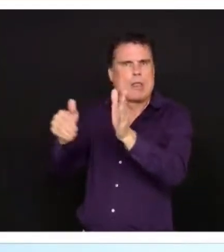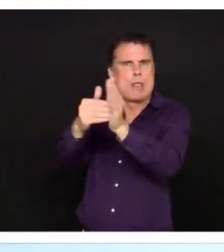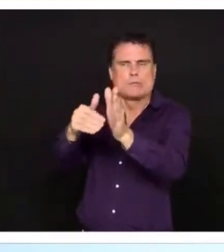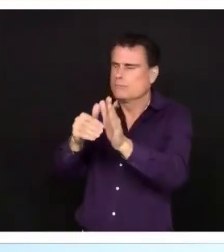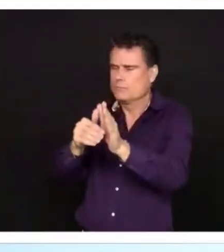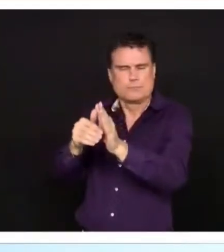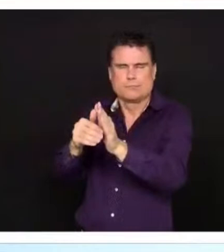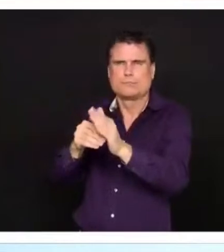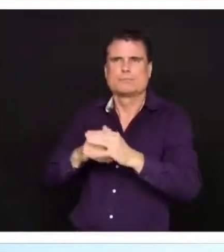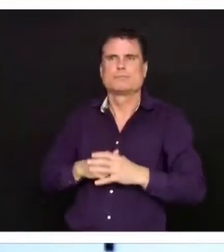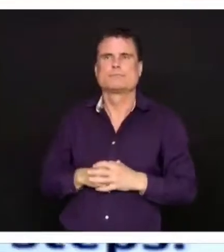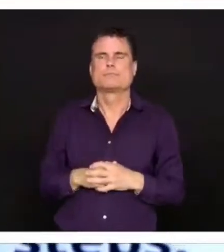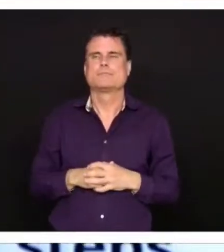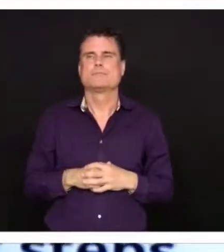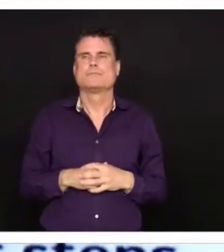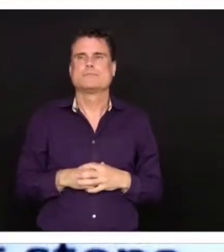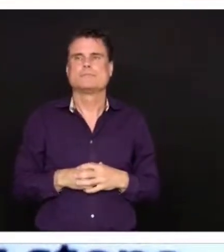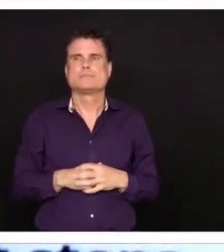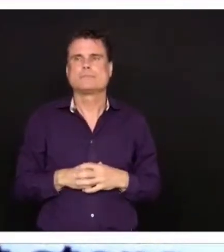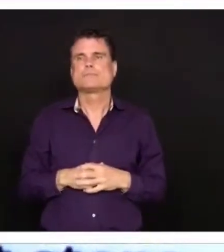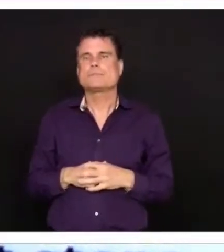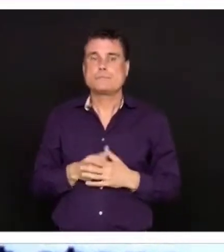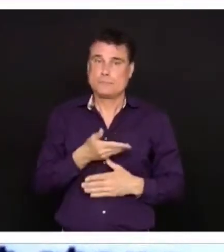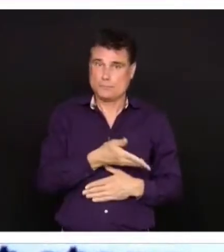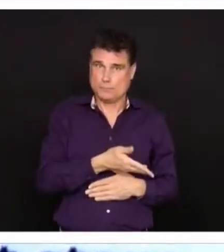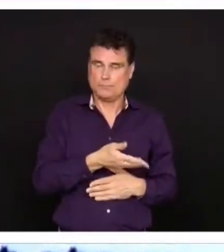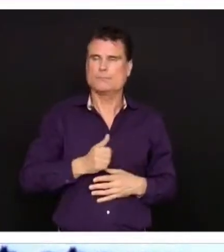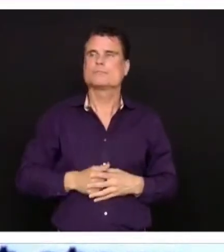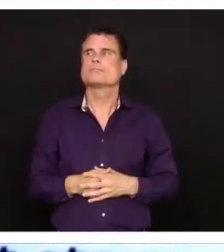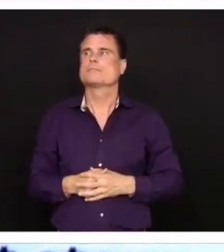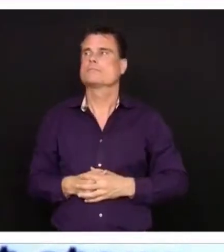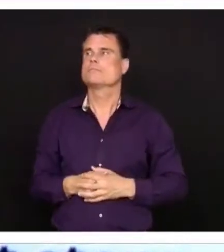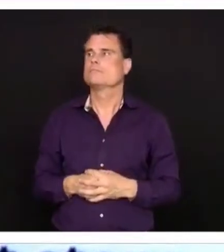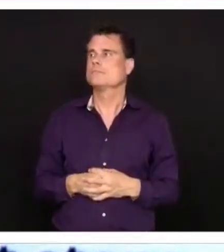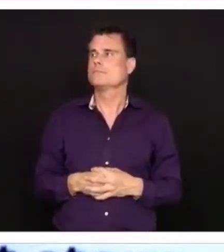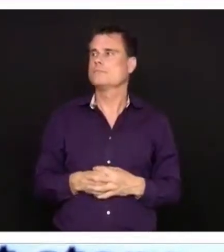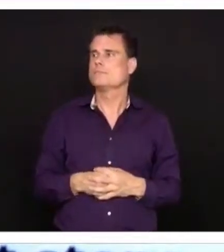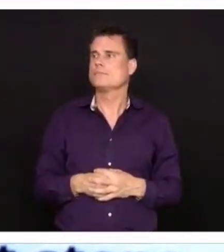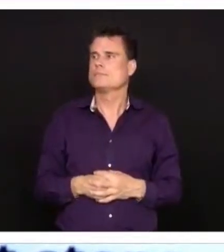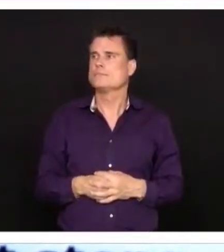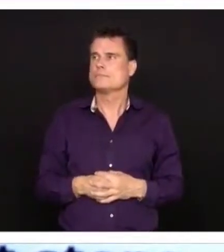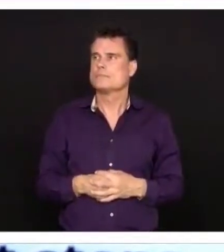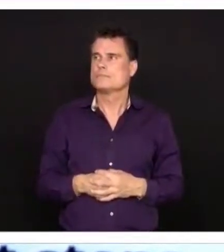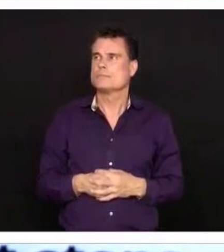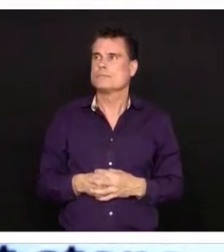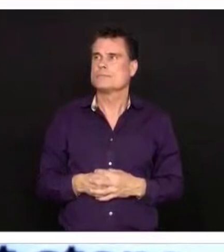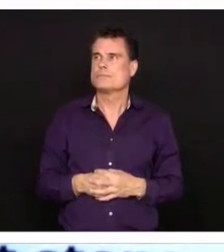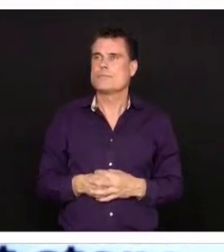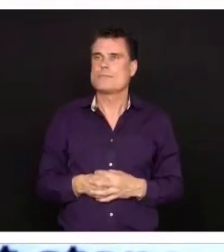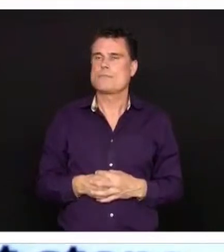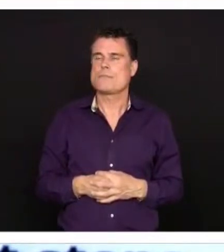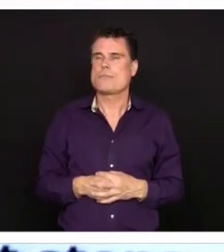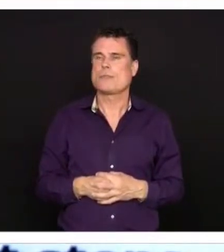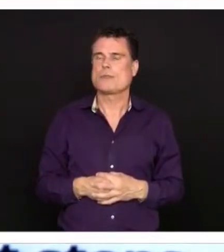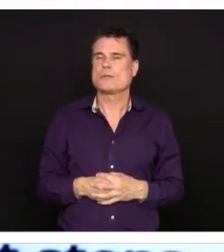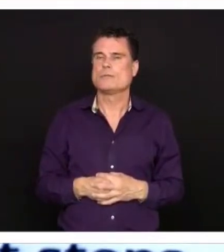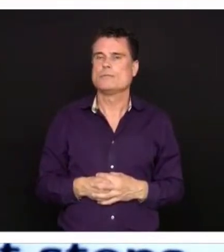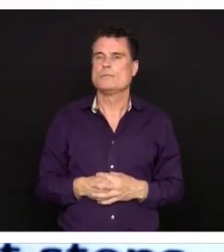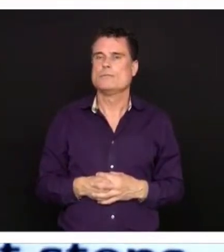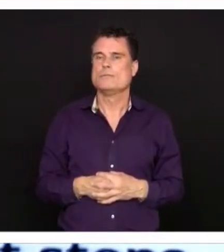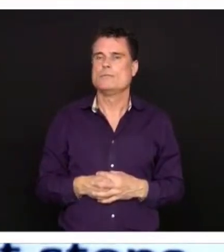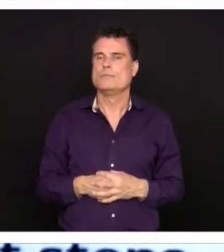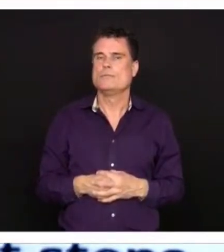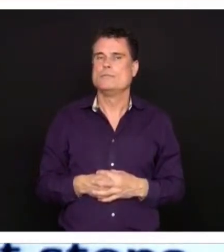I think, just to say, I think the last time the legislature met, I was asked about how long we expected the public health measures to be in place, and I